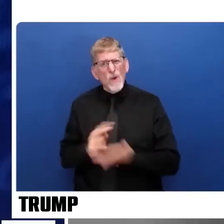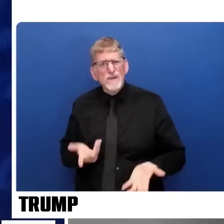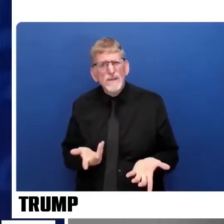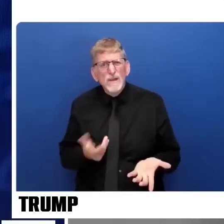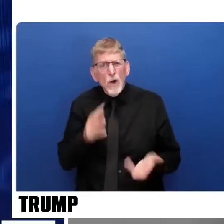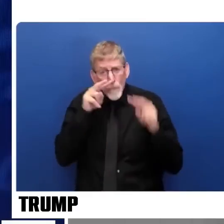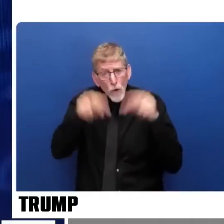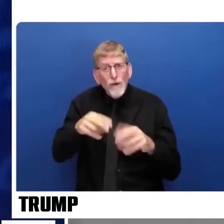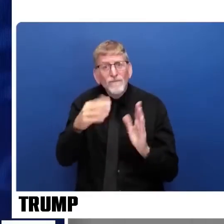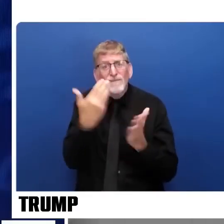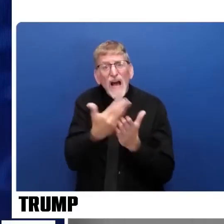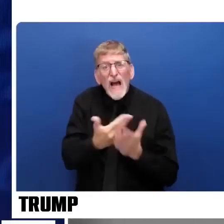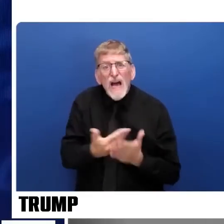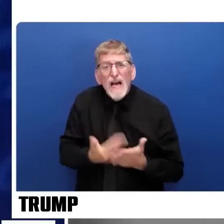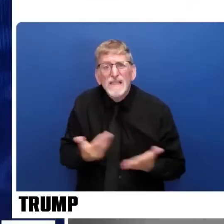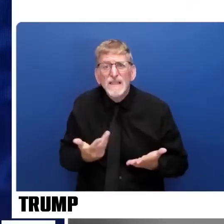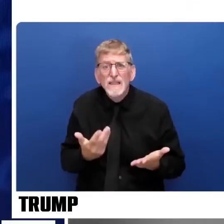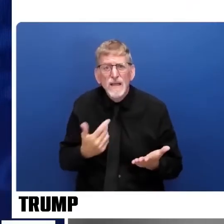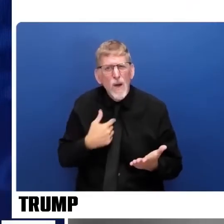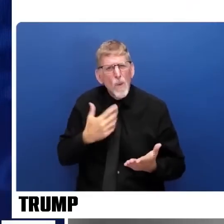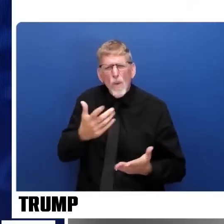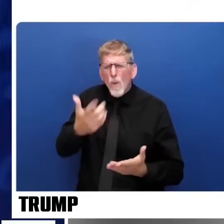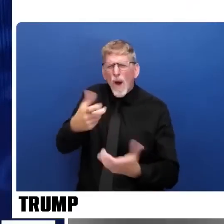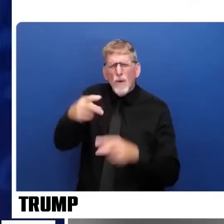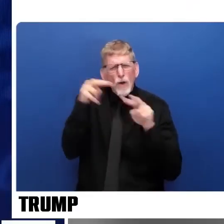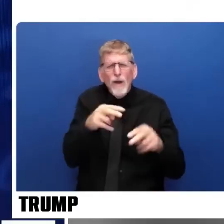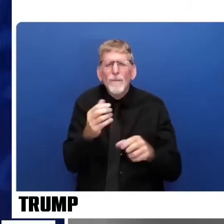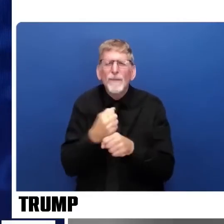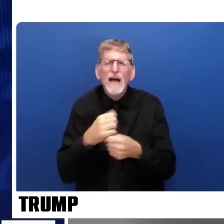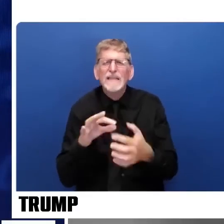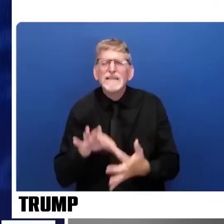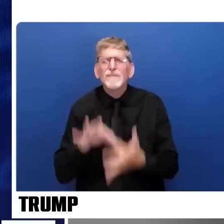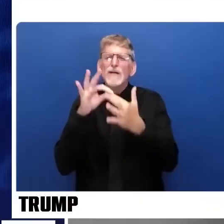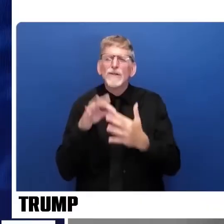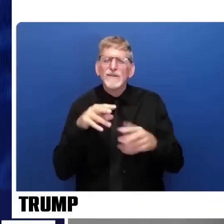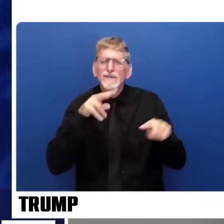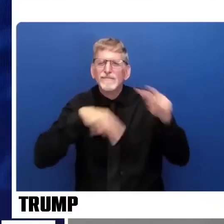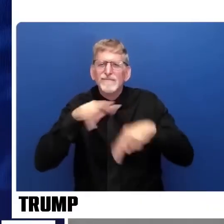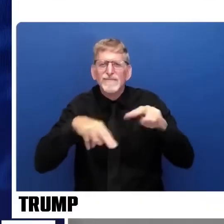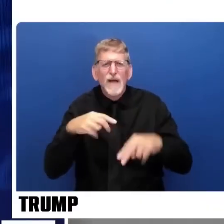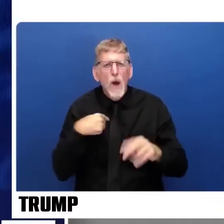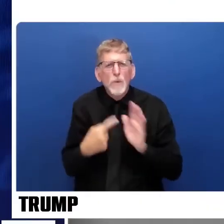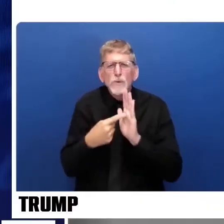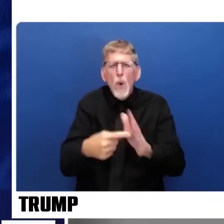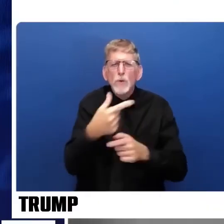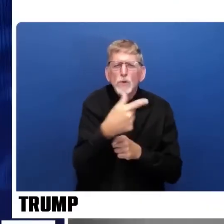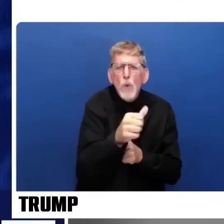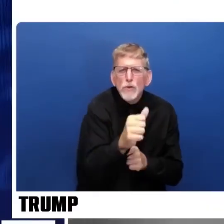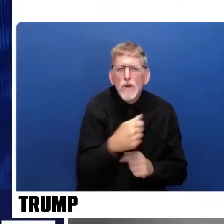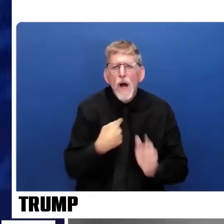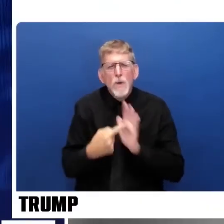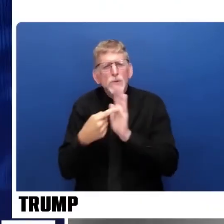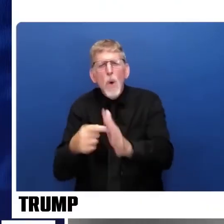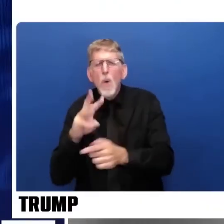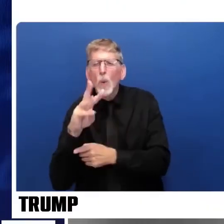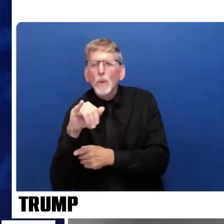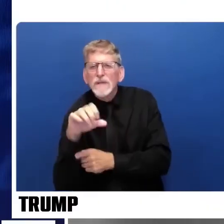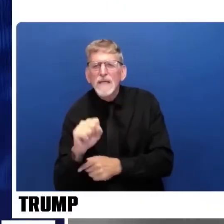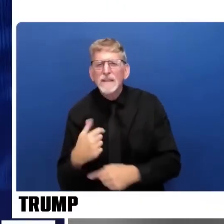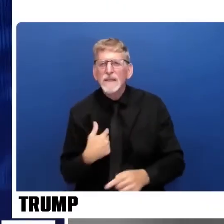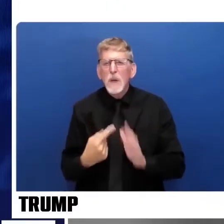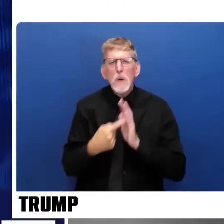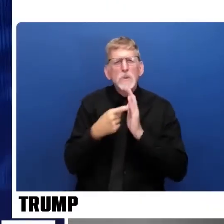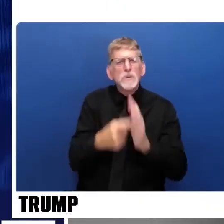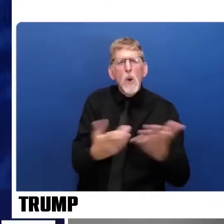I'll show you Georgia, and I'll show you Wisconsin, and I'll show you Pennsylvania, and I'll show you. We have so many facts and